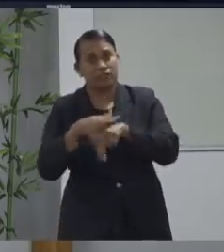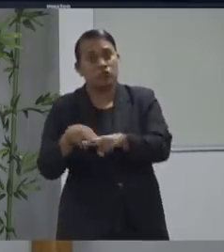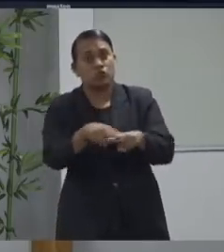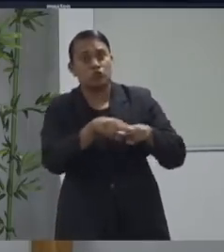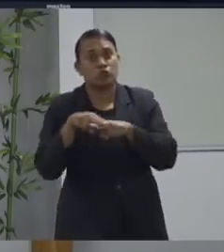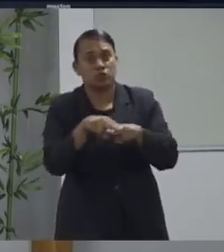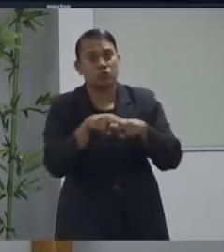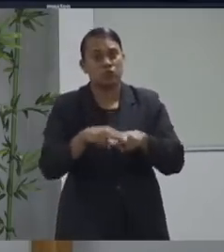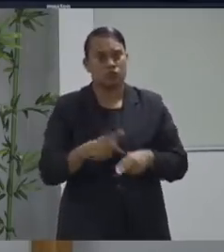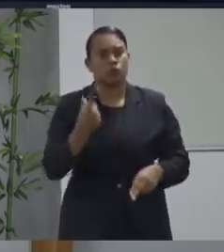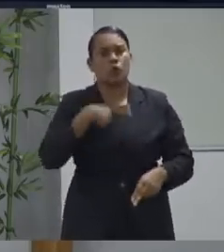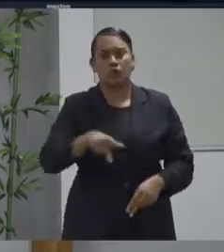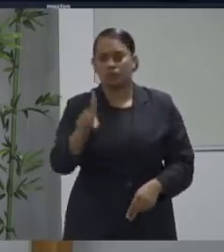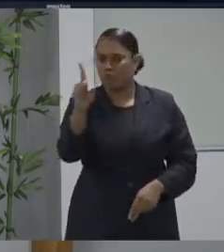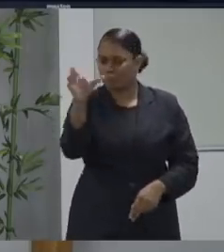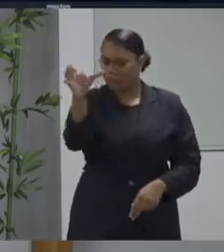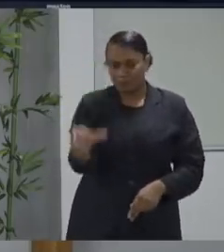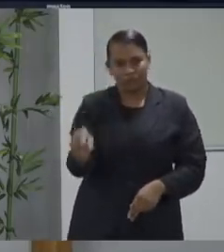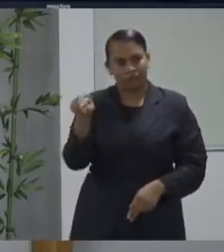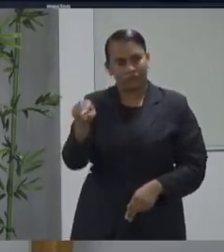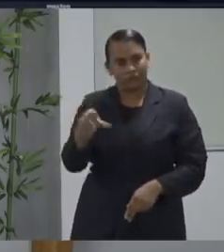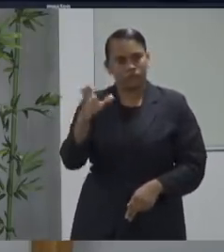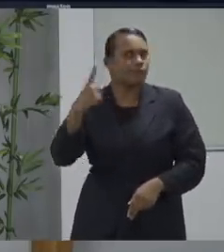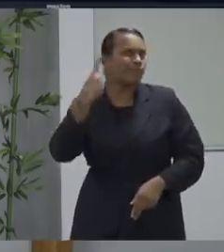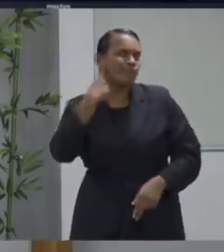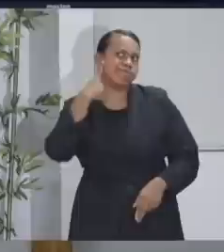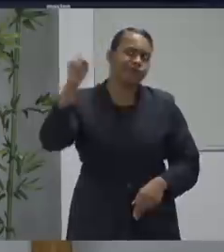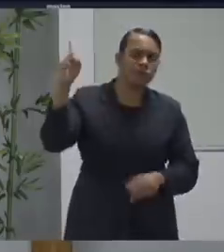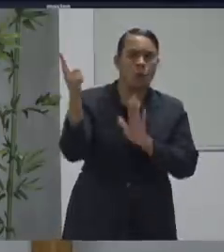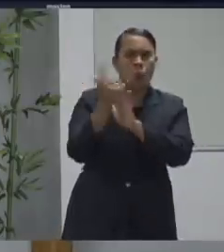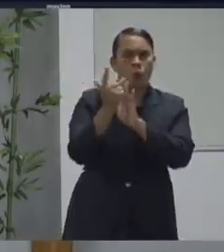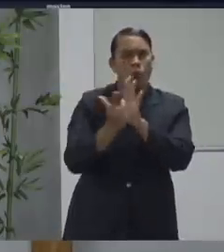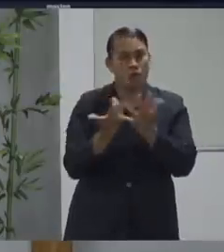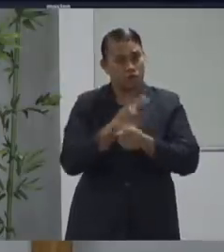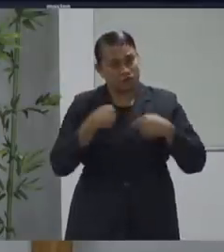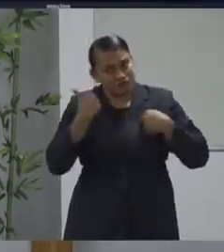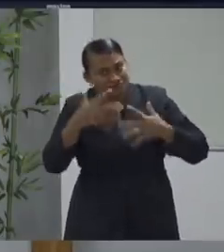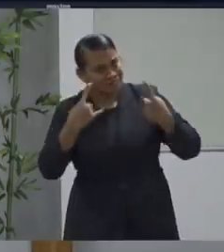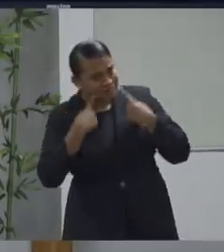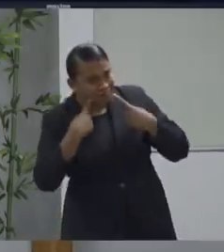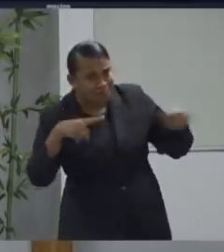due to a disregard for the rules we put in place to keep people safe.